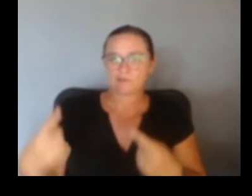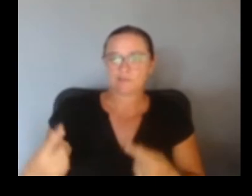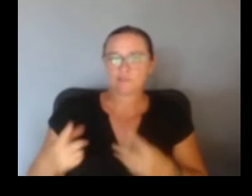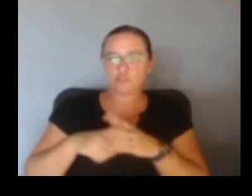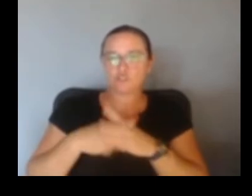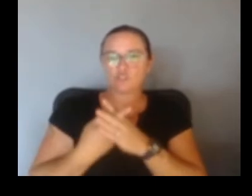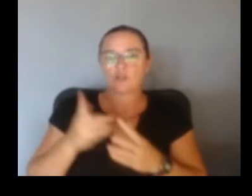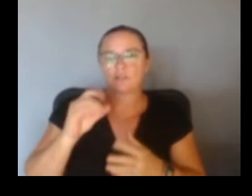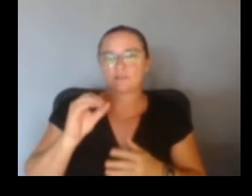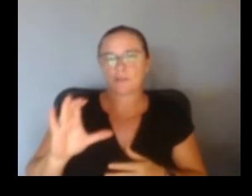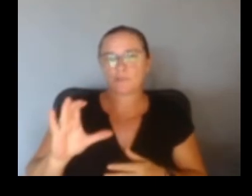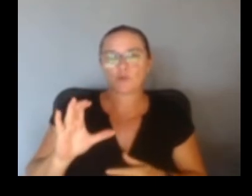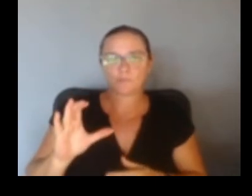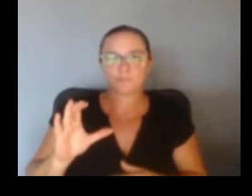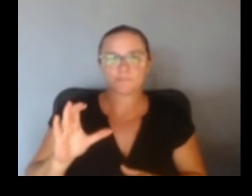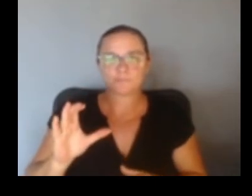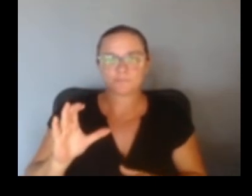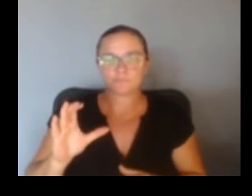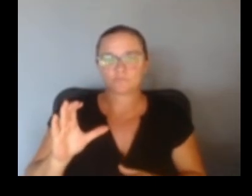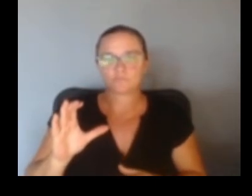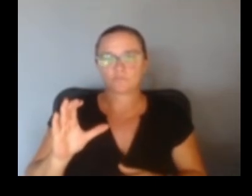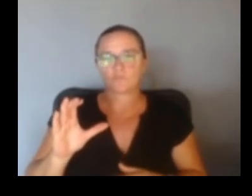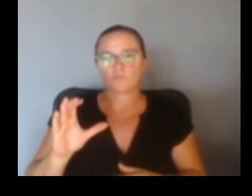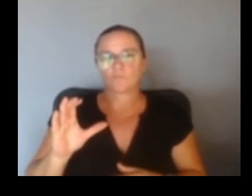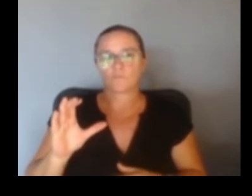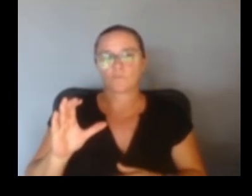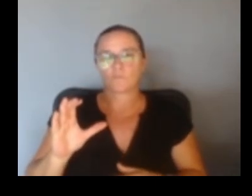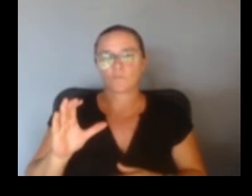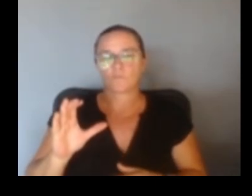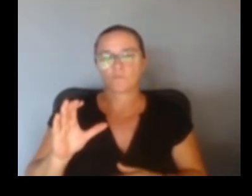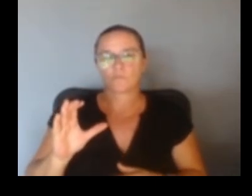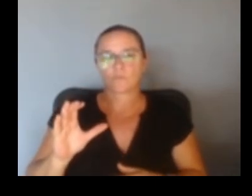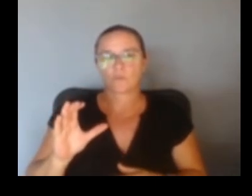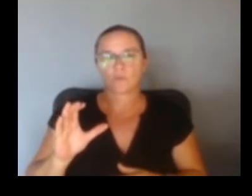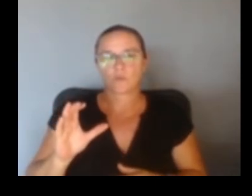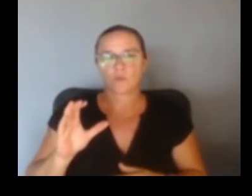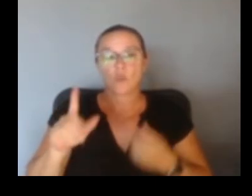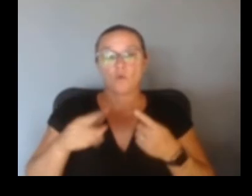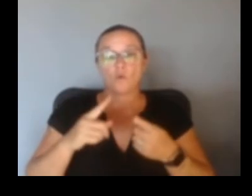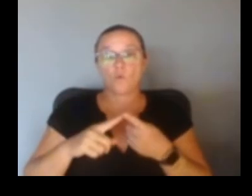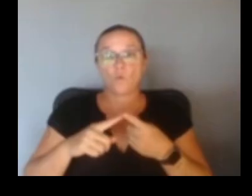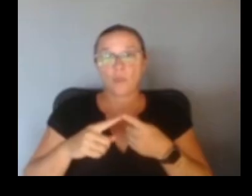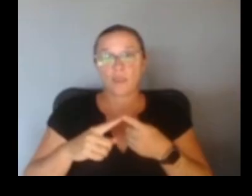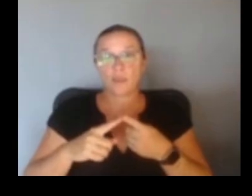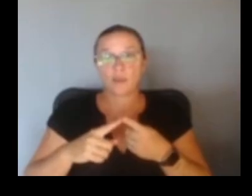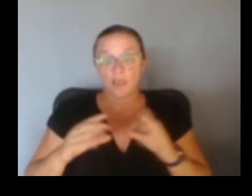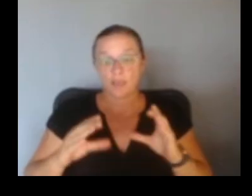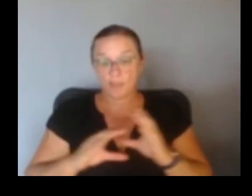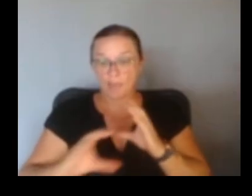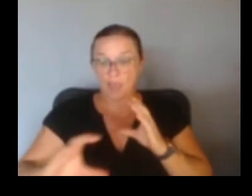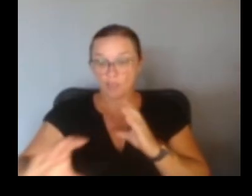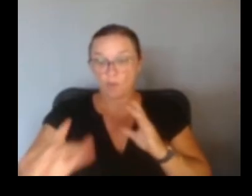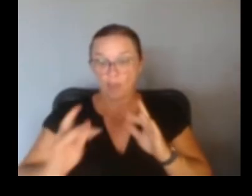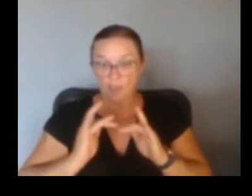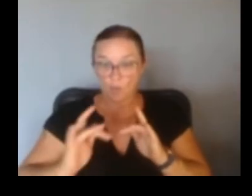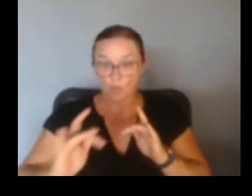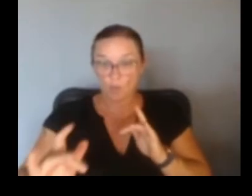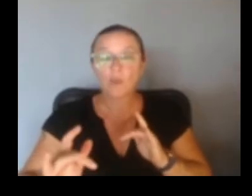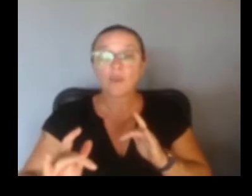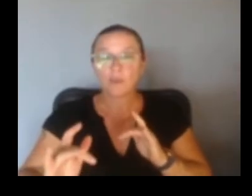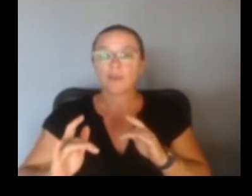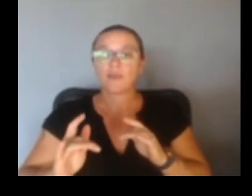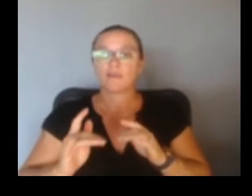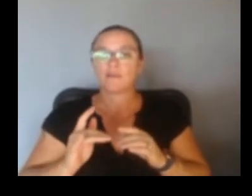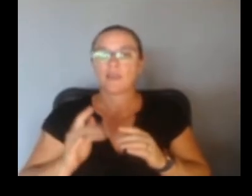eruption in December. Once the pathways are opened, you'd normally have less pressure building, and so this is why this change is